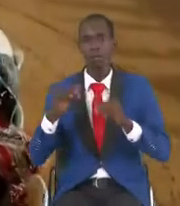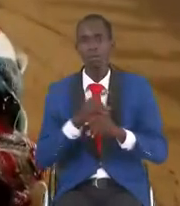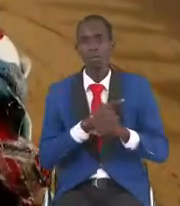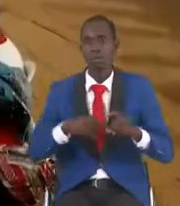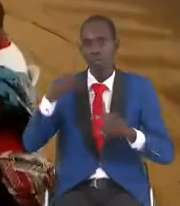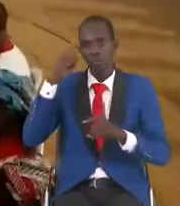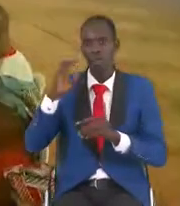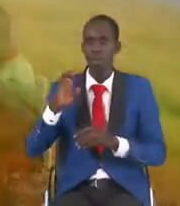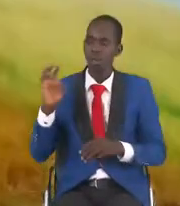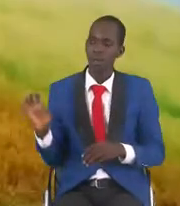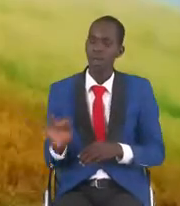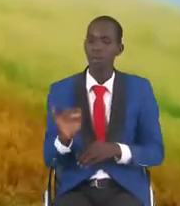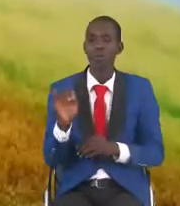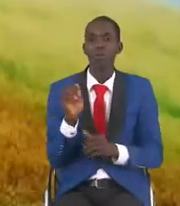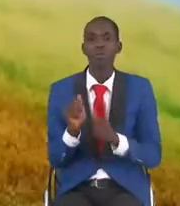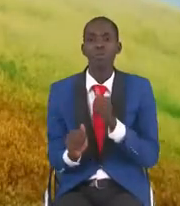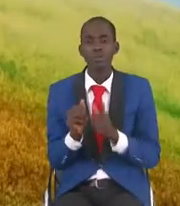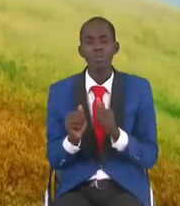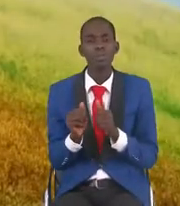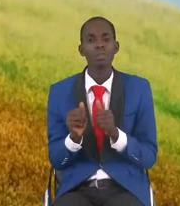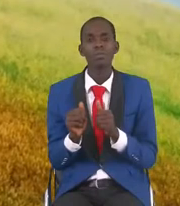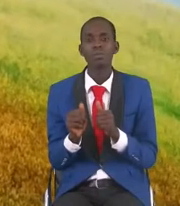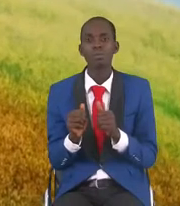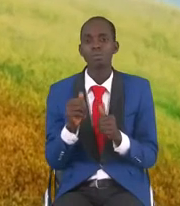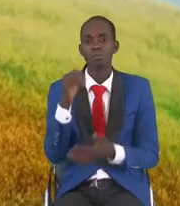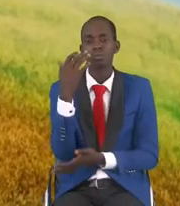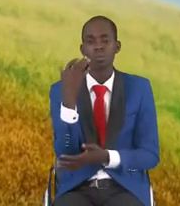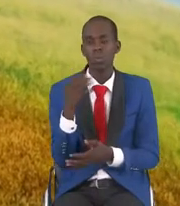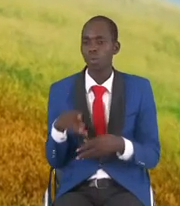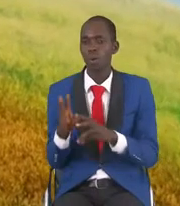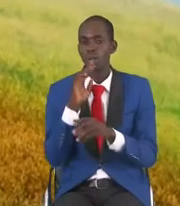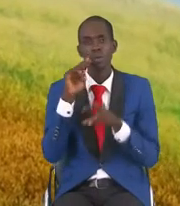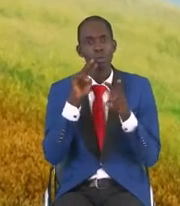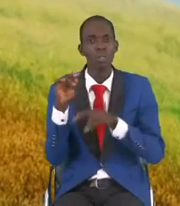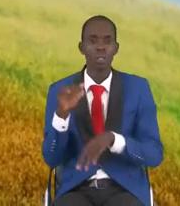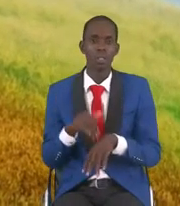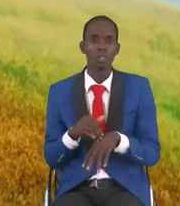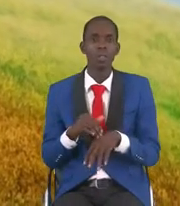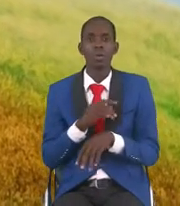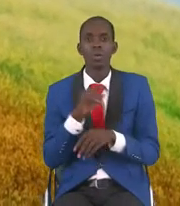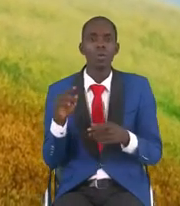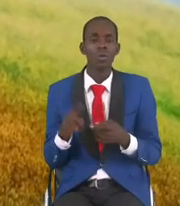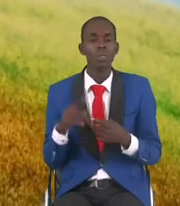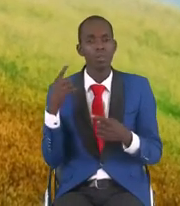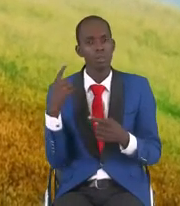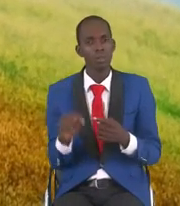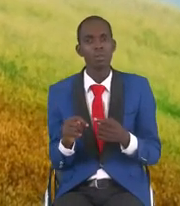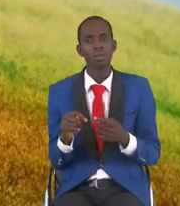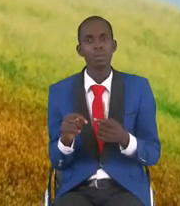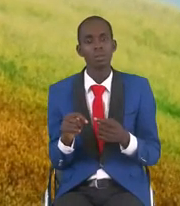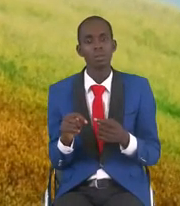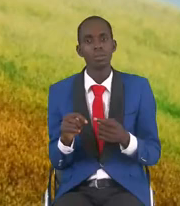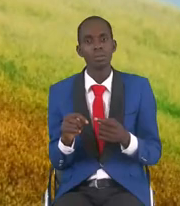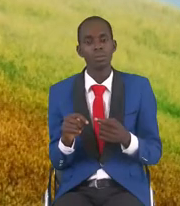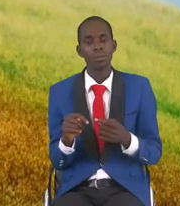Which stream are you looking at? And so when the bear came and when the lion came, I knew this